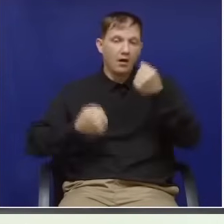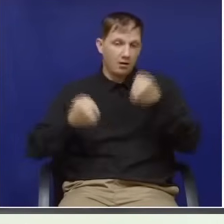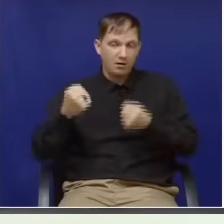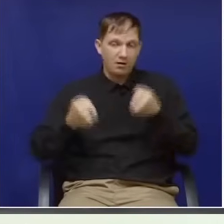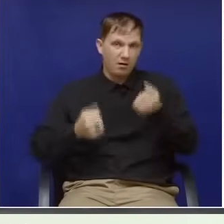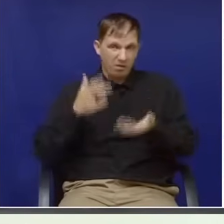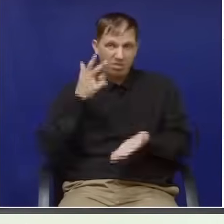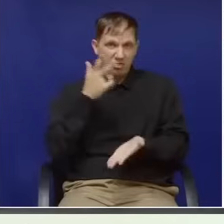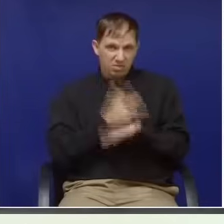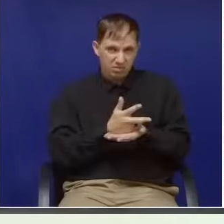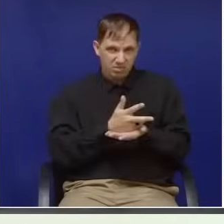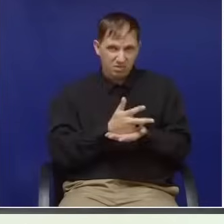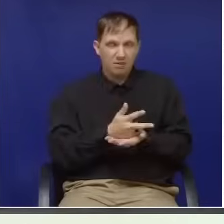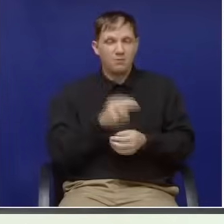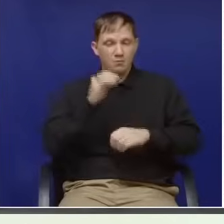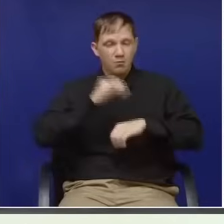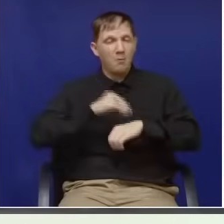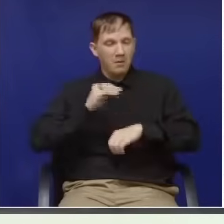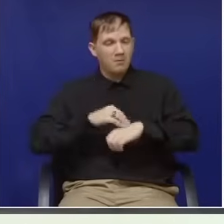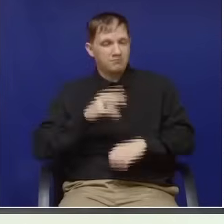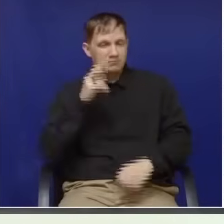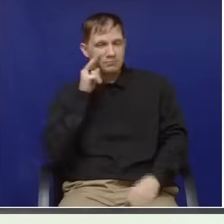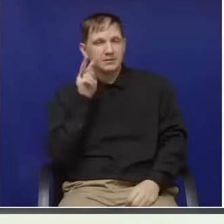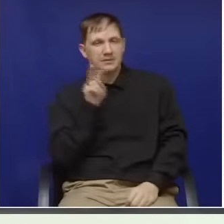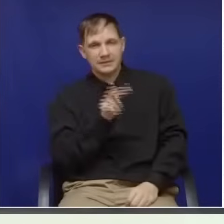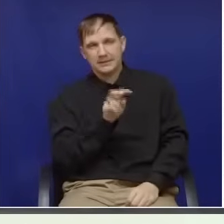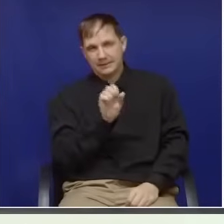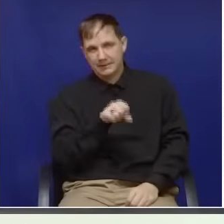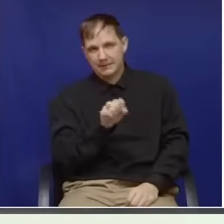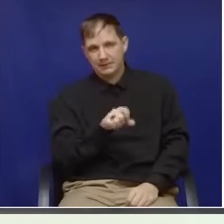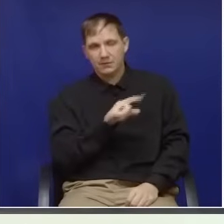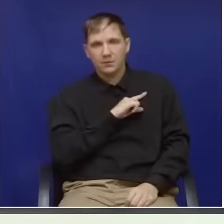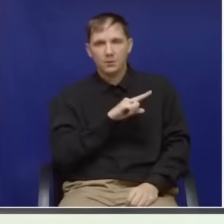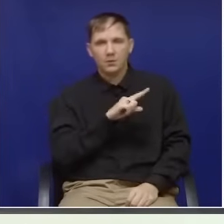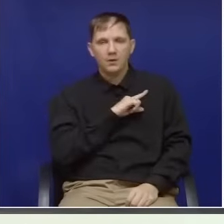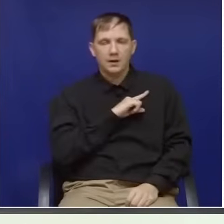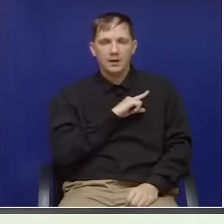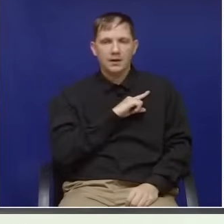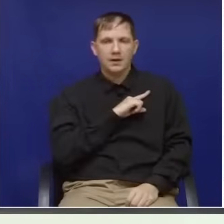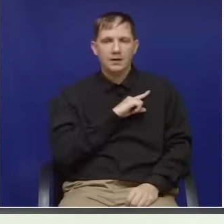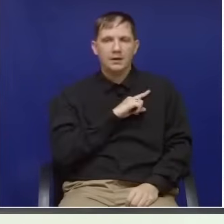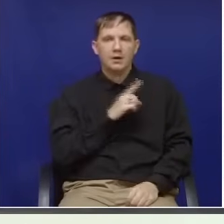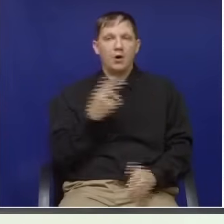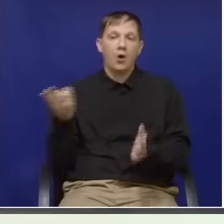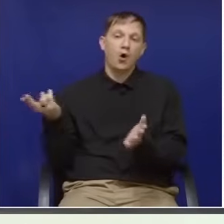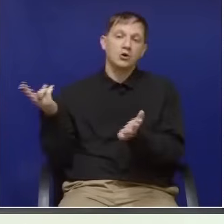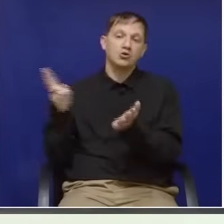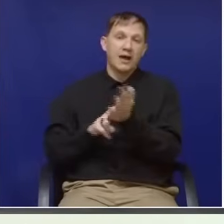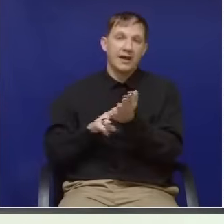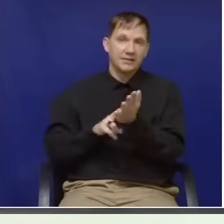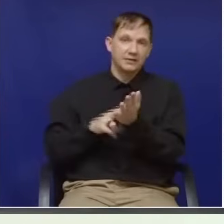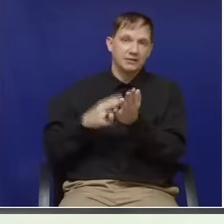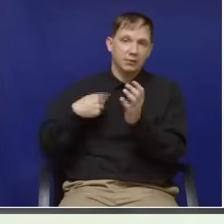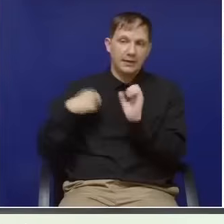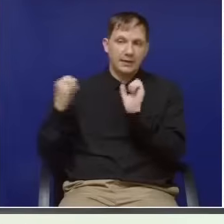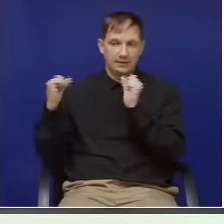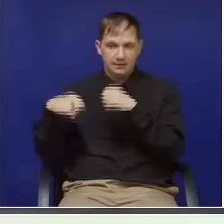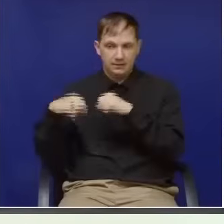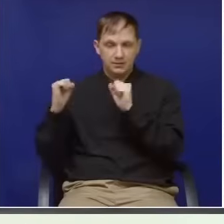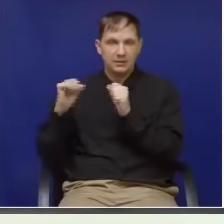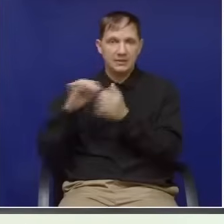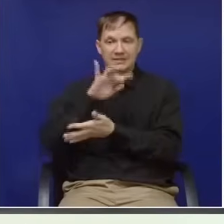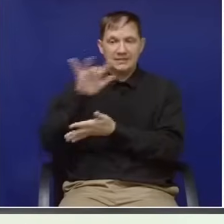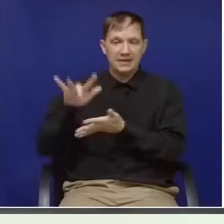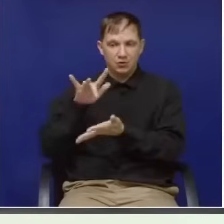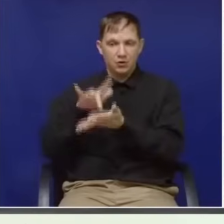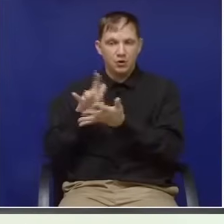have observed it as a problem because of the contract that was entered into centrally through